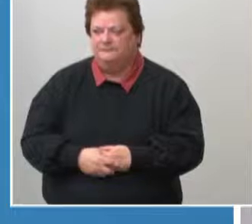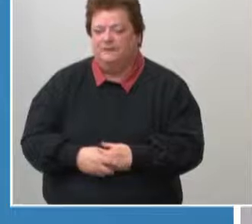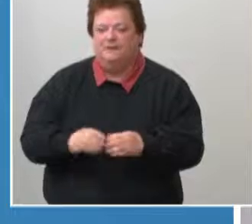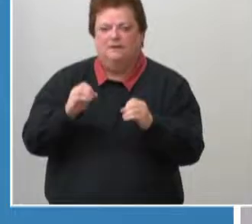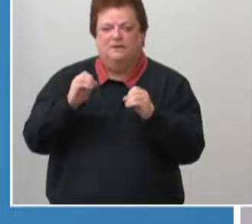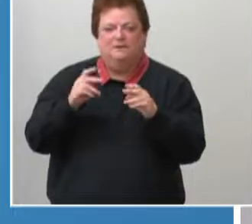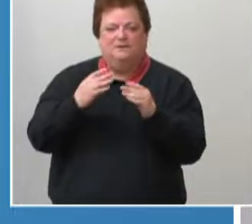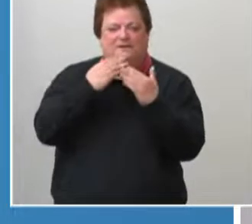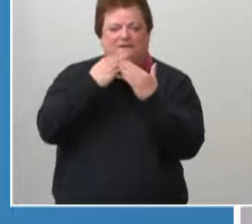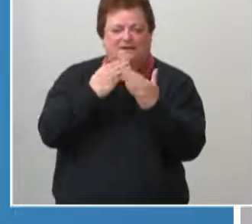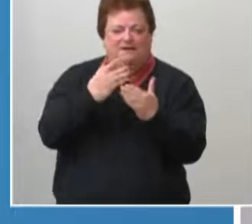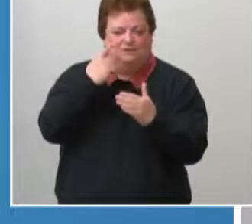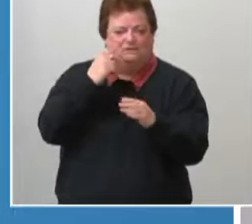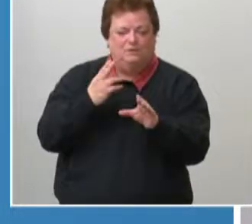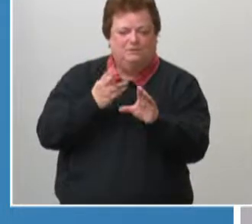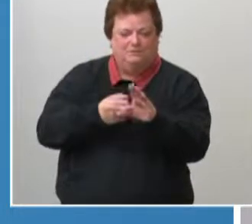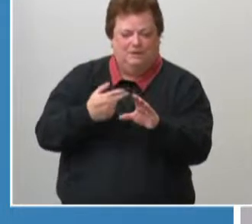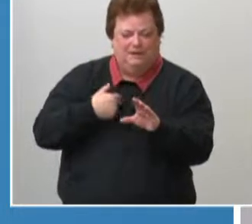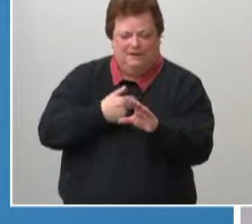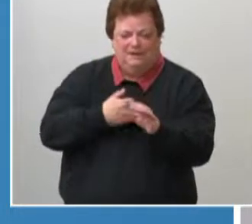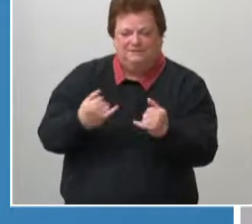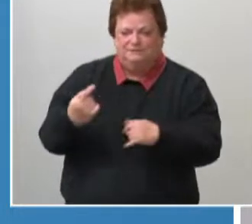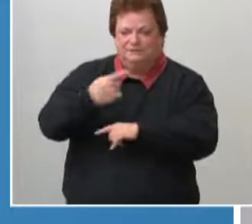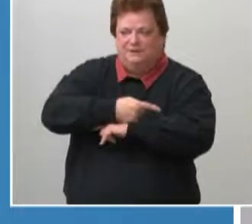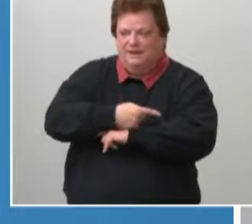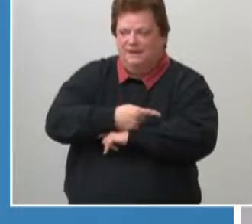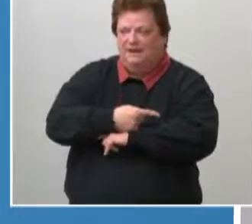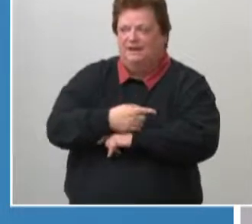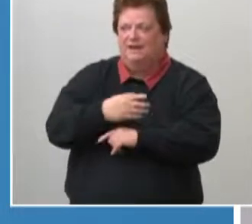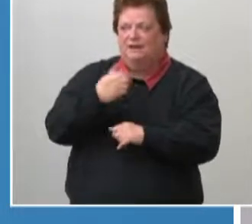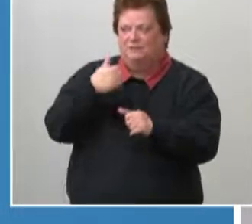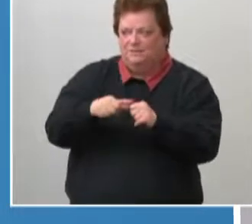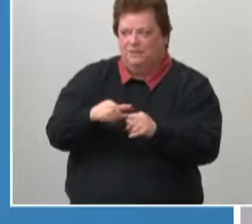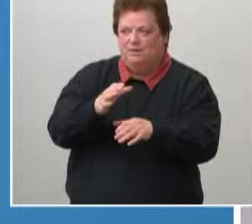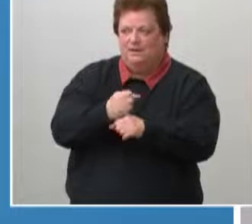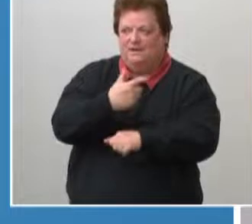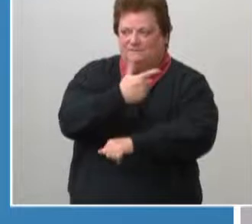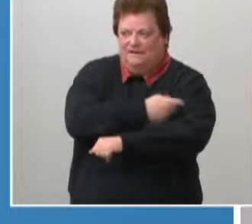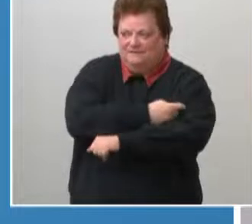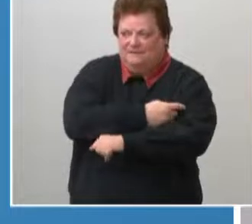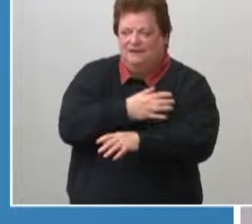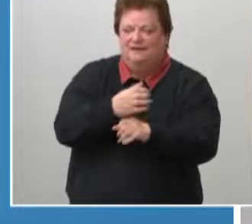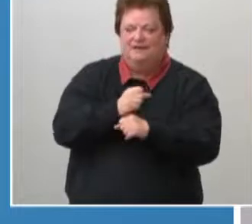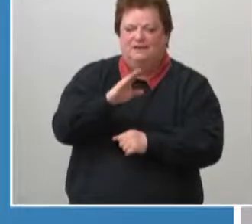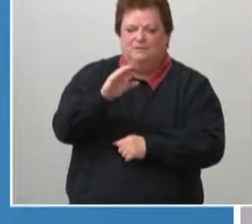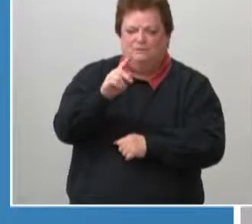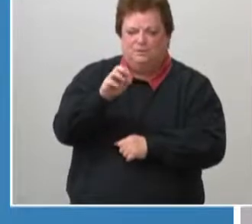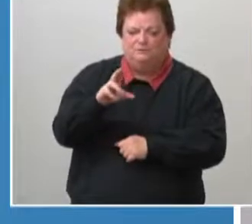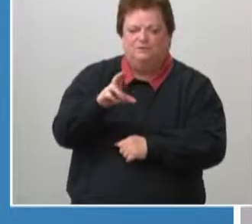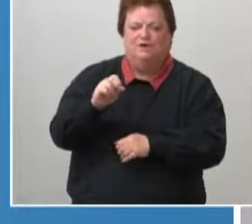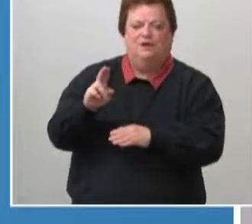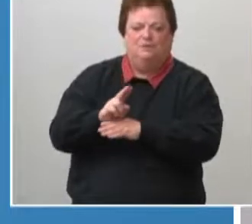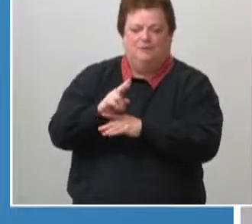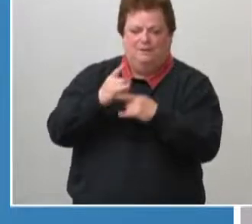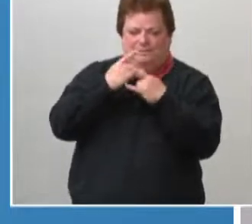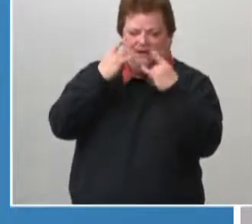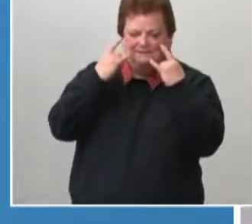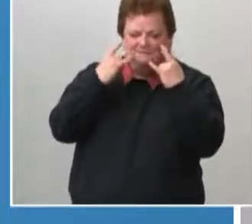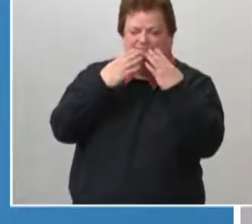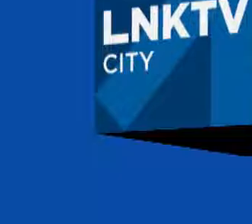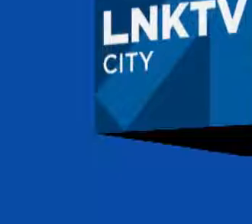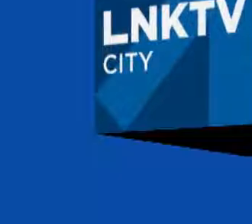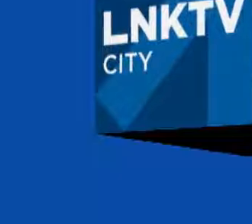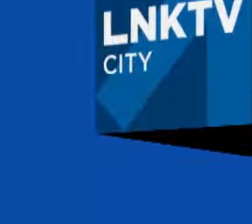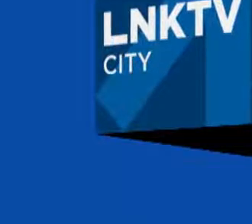All right. Well, thank you again for joining us today. Remember to get vaccinated, get your booster, and wear a mask. Thank you.